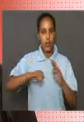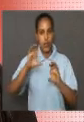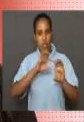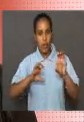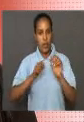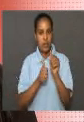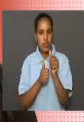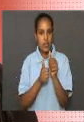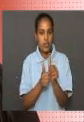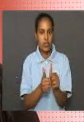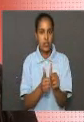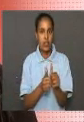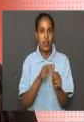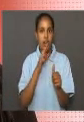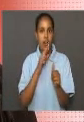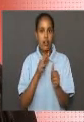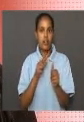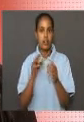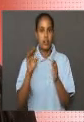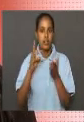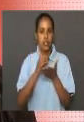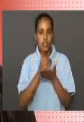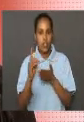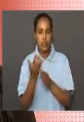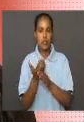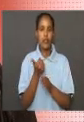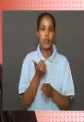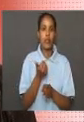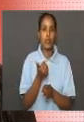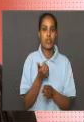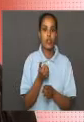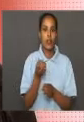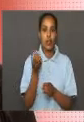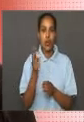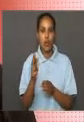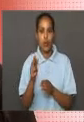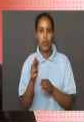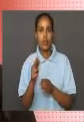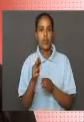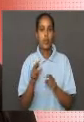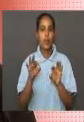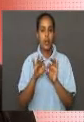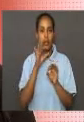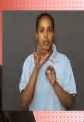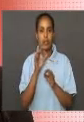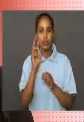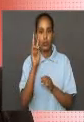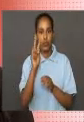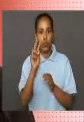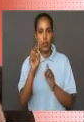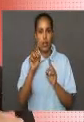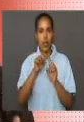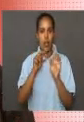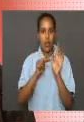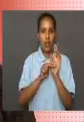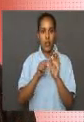electrochemical series are discharged before or in preference to ions that